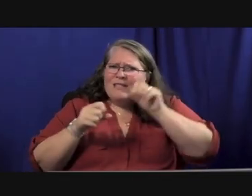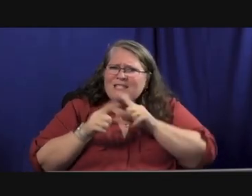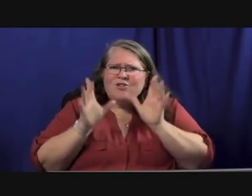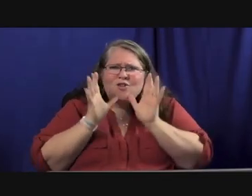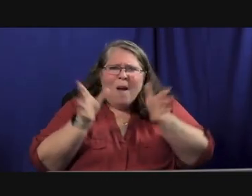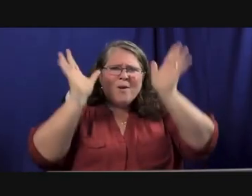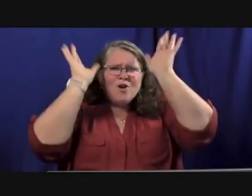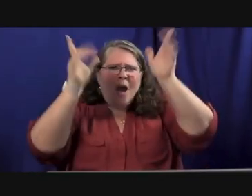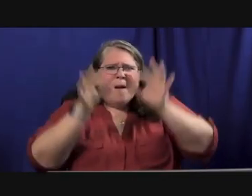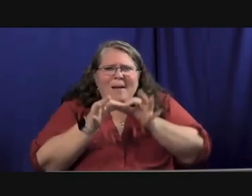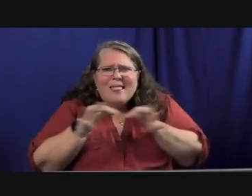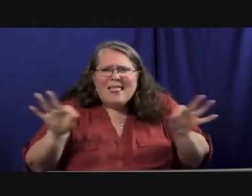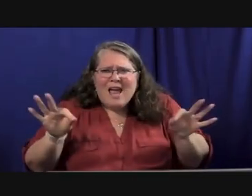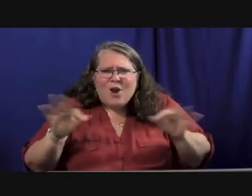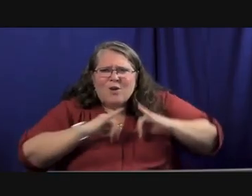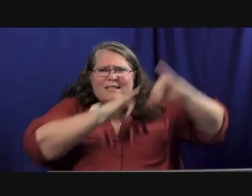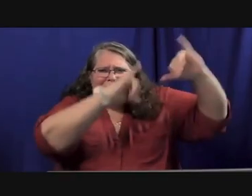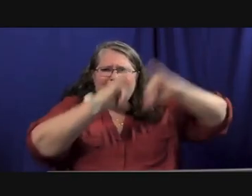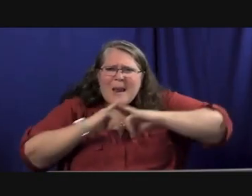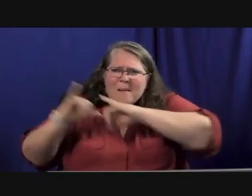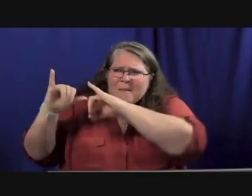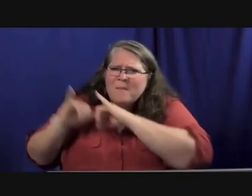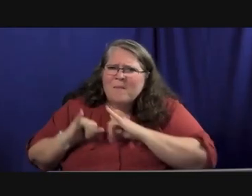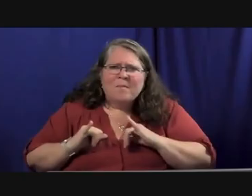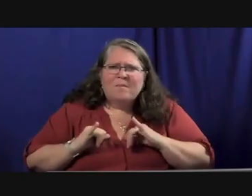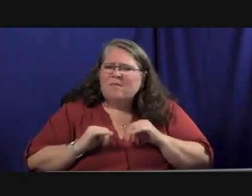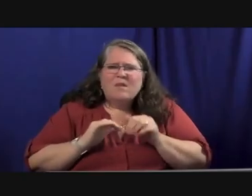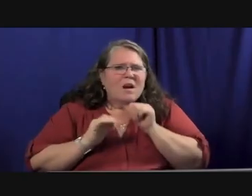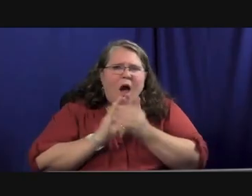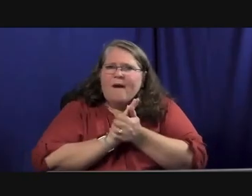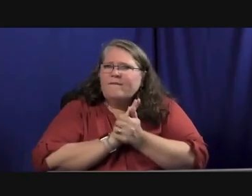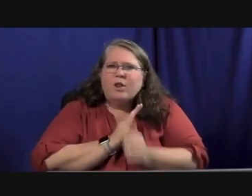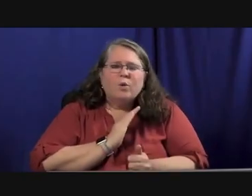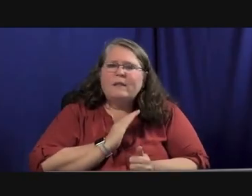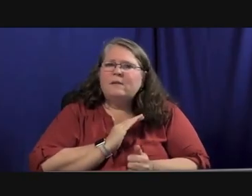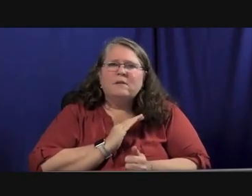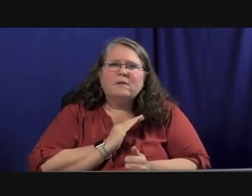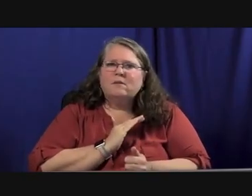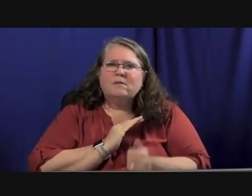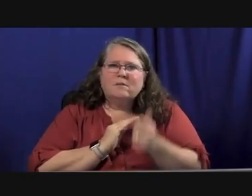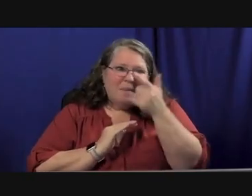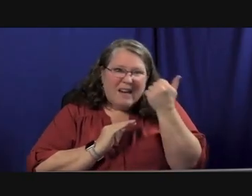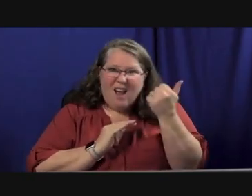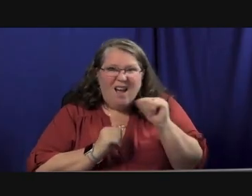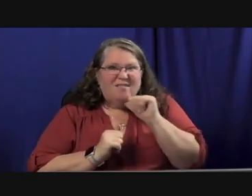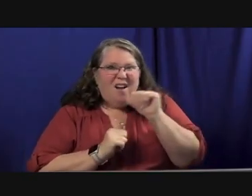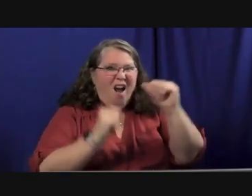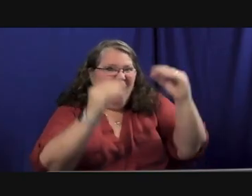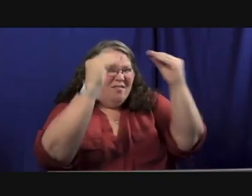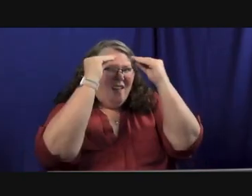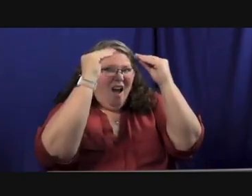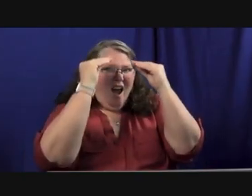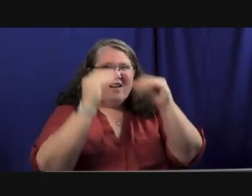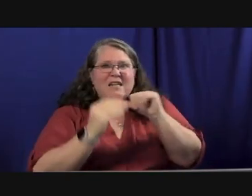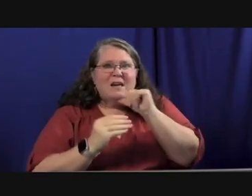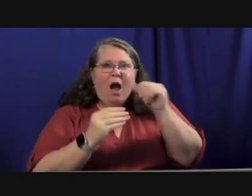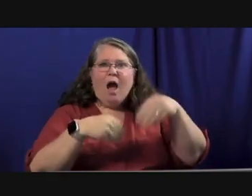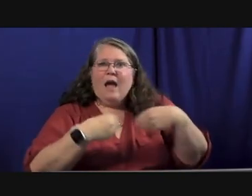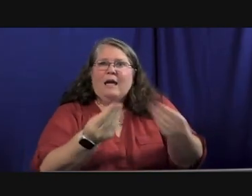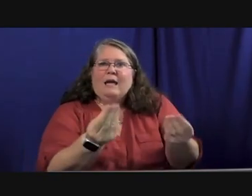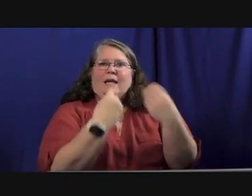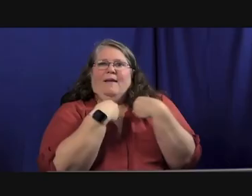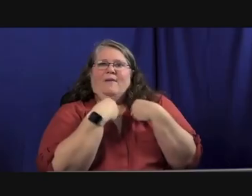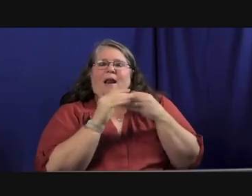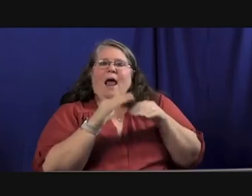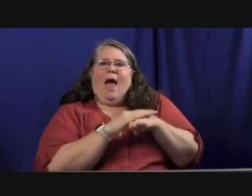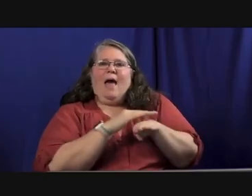which means this is the language your primary family speaks, and you're not fluent in that primary language because